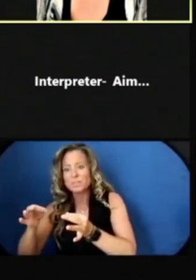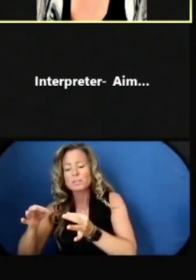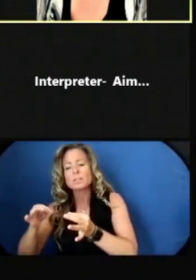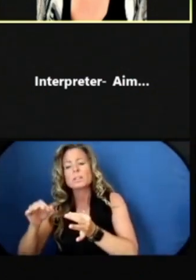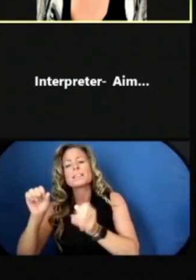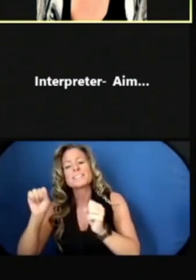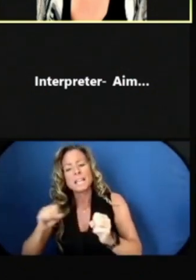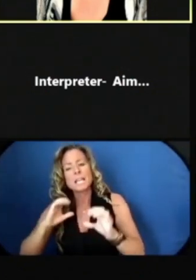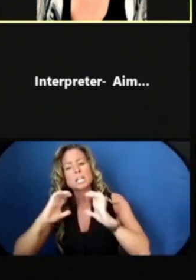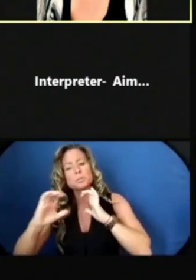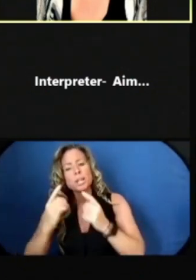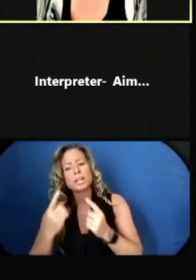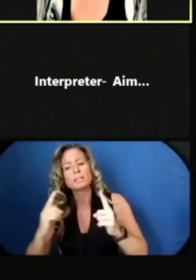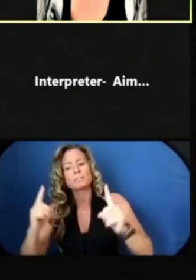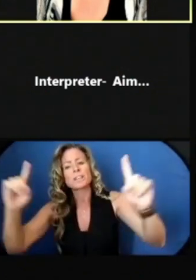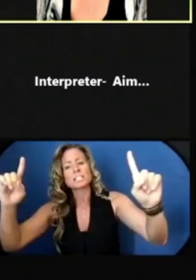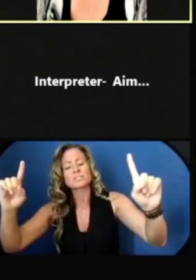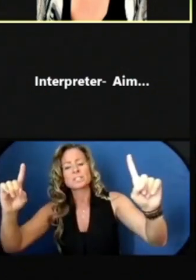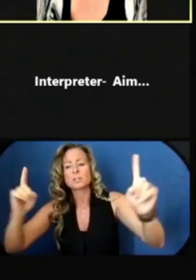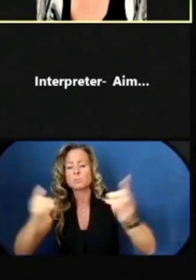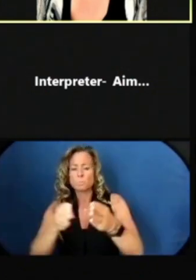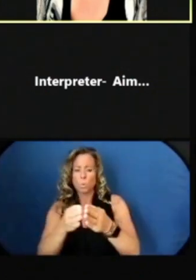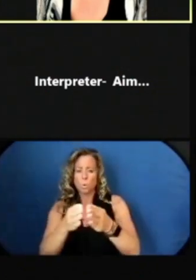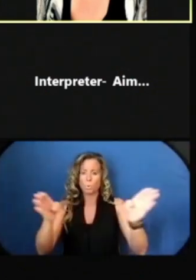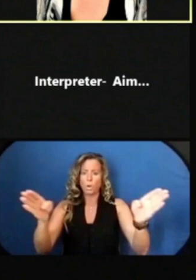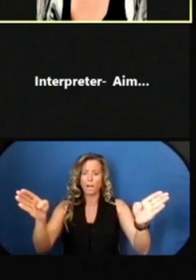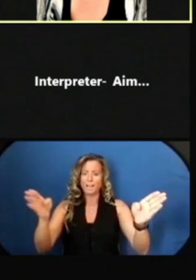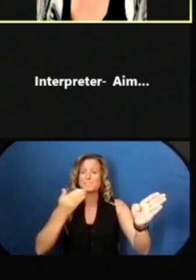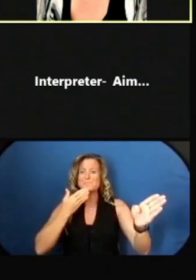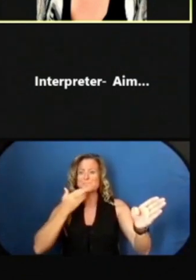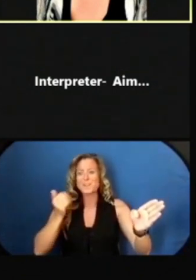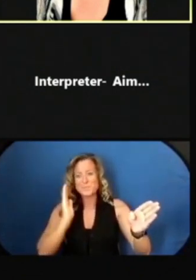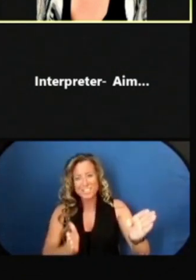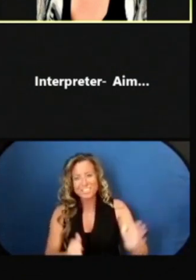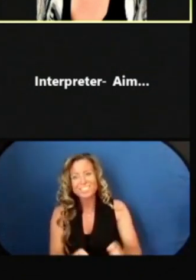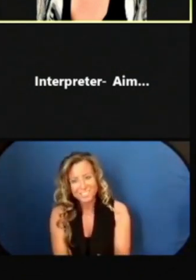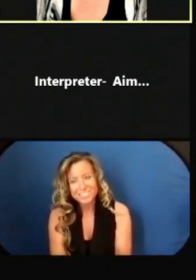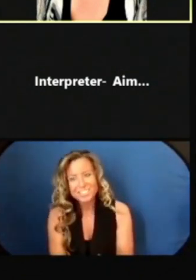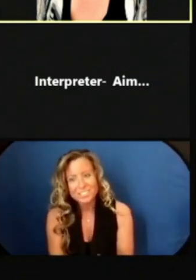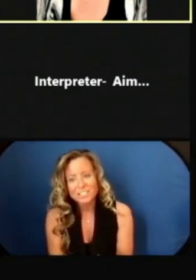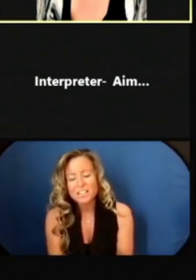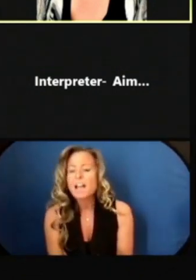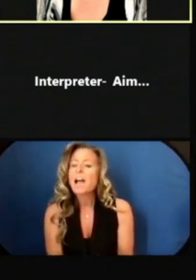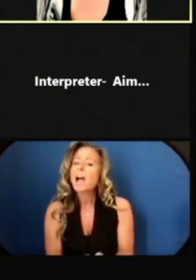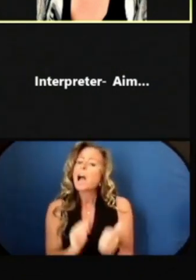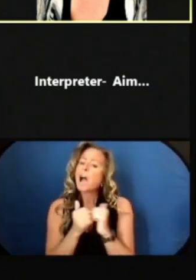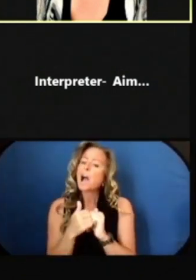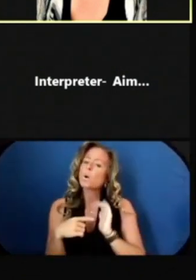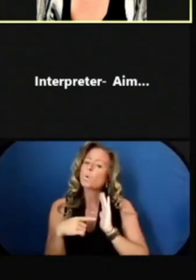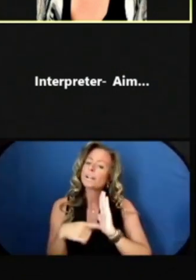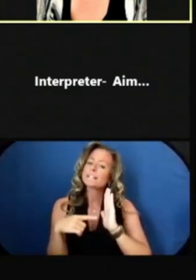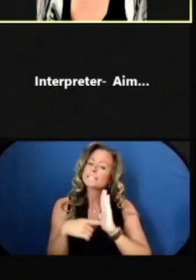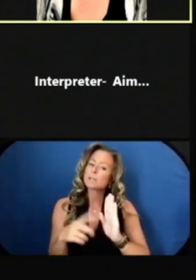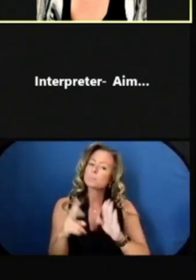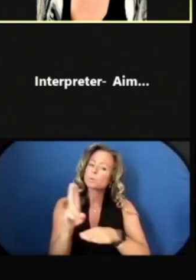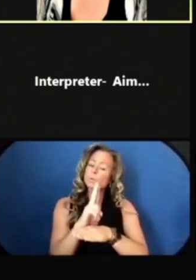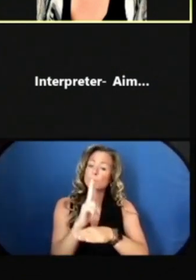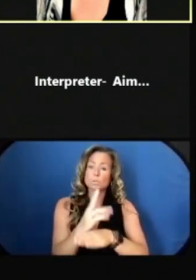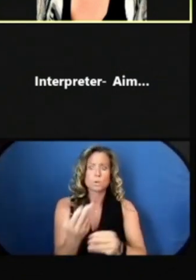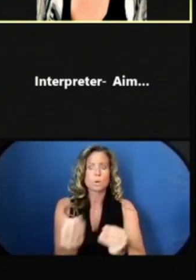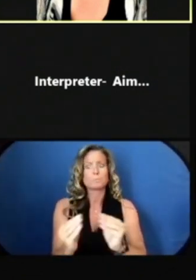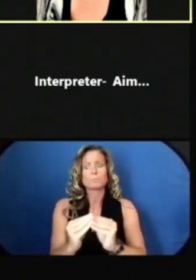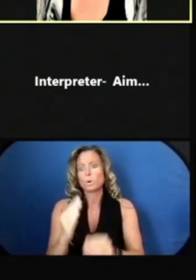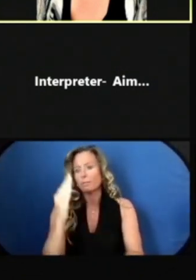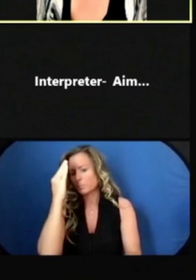communicate to a wider audience more effectively. And an example I like to use for this is something I'm very familiar